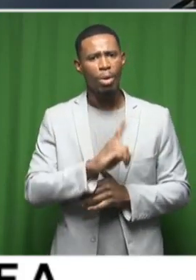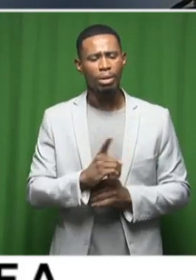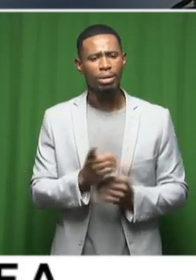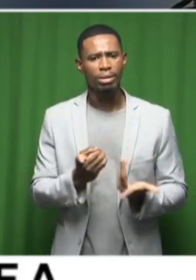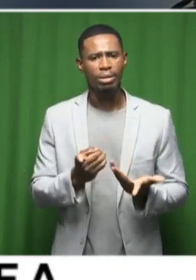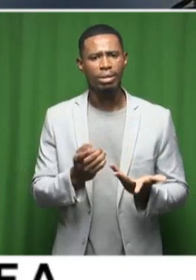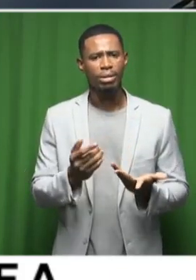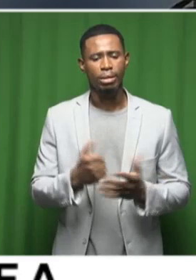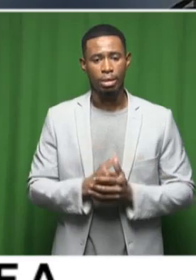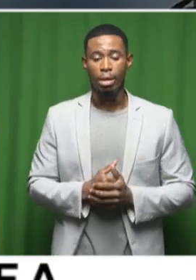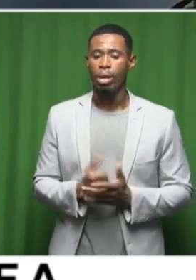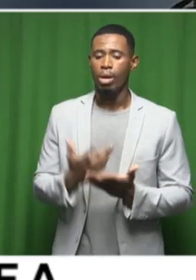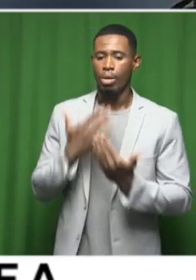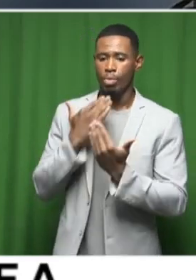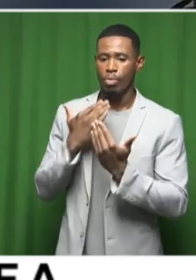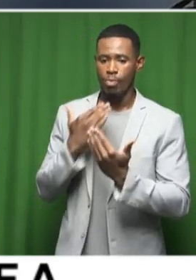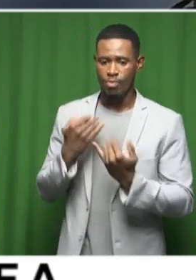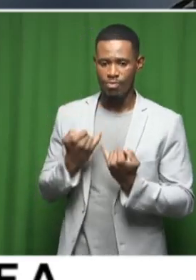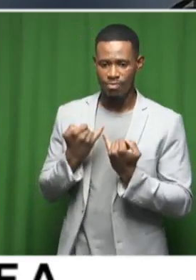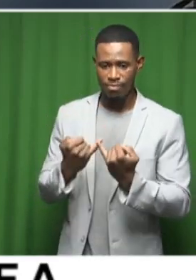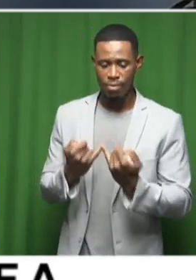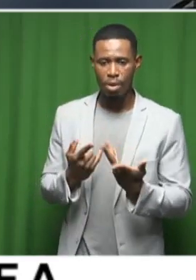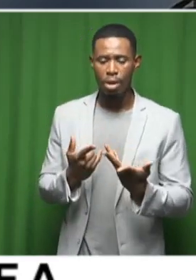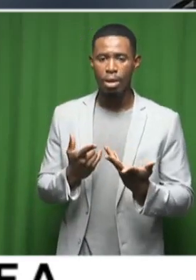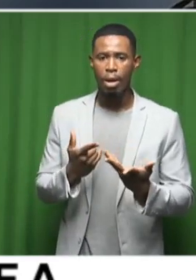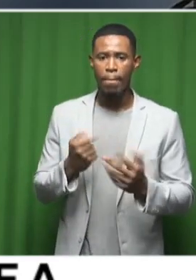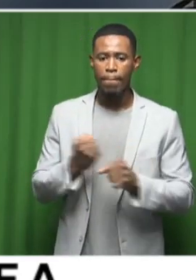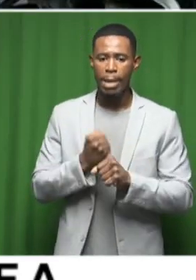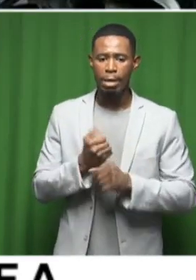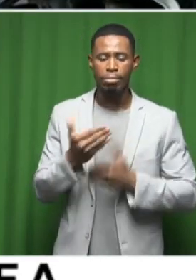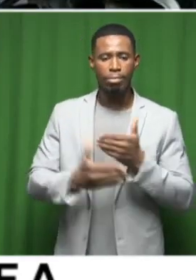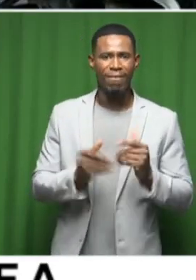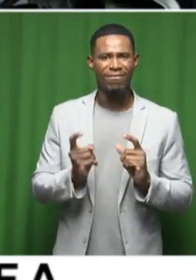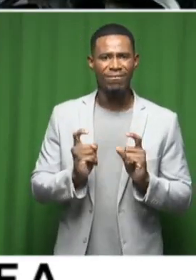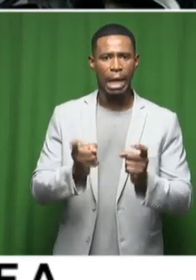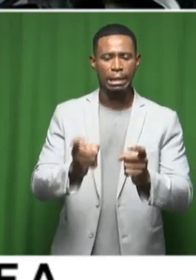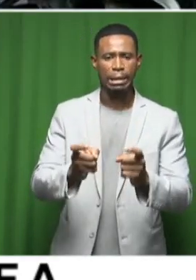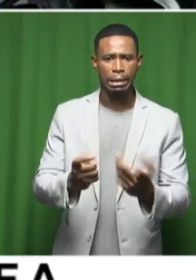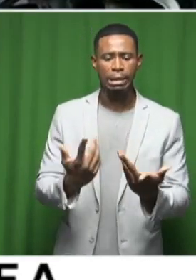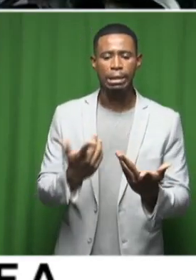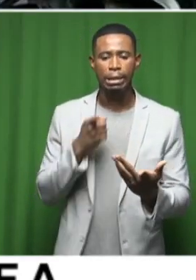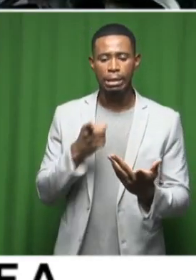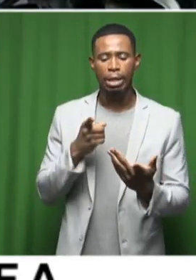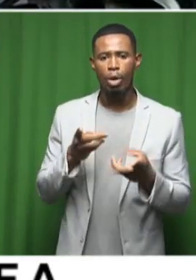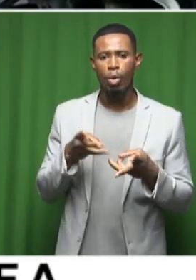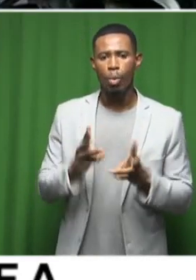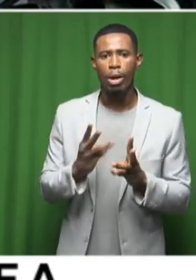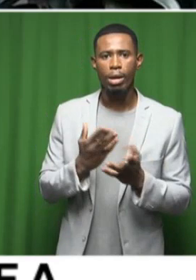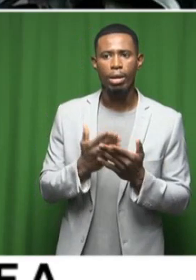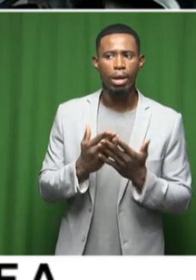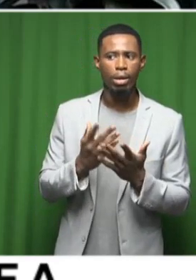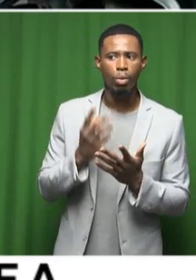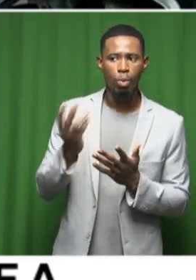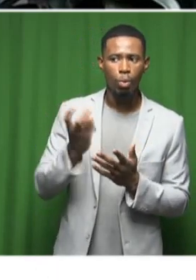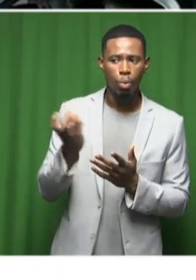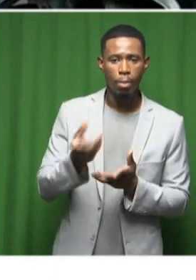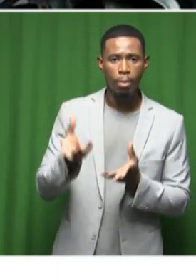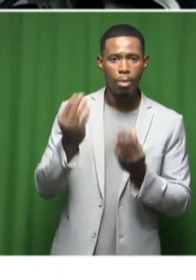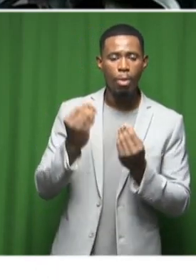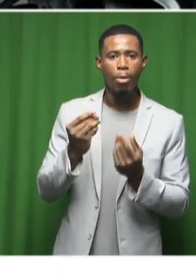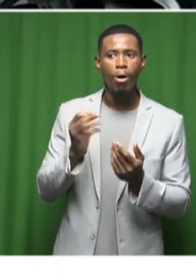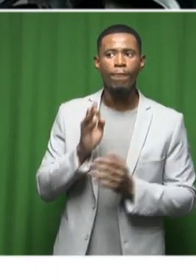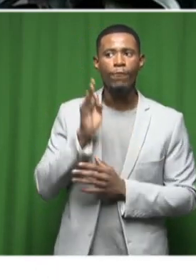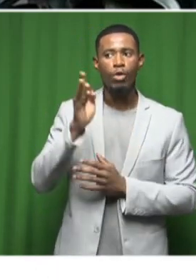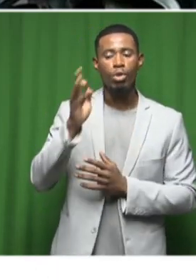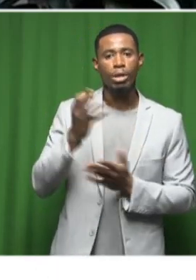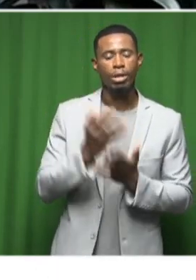Awesome. Well, thanks so much for having me. Accelerator really is the way that we find and develop the future suppliers of these big, large